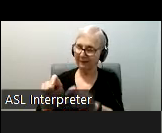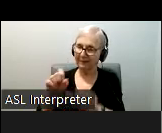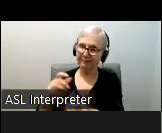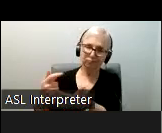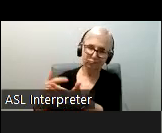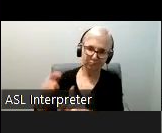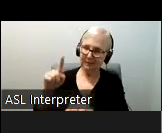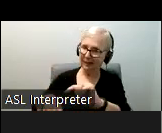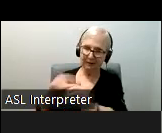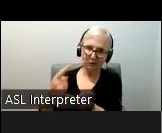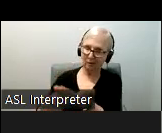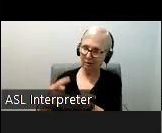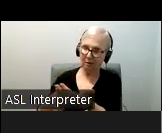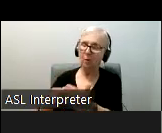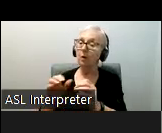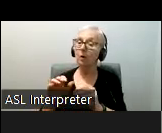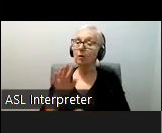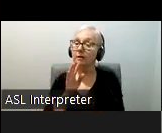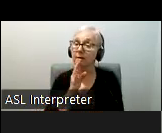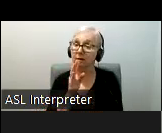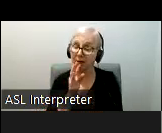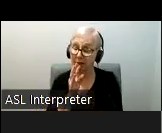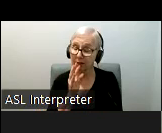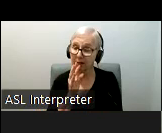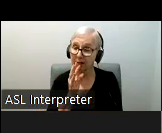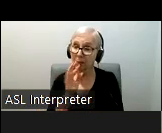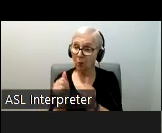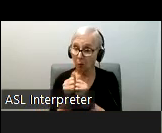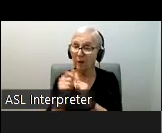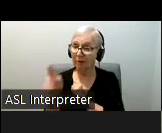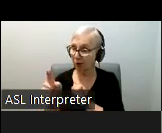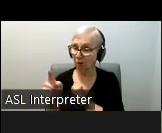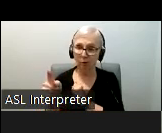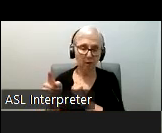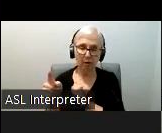Kristen can, we can talk with you. We just can't